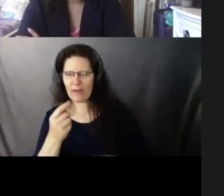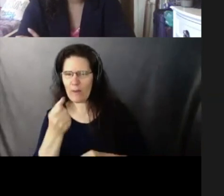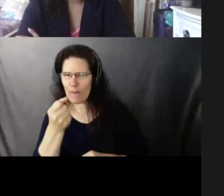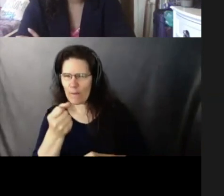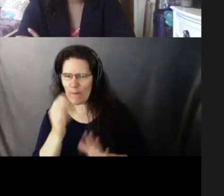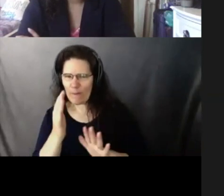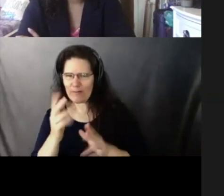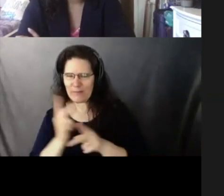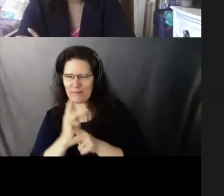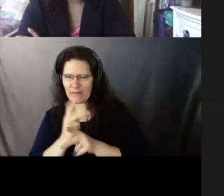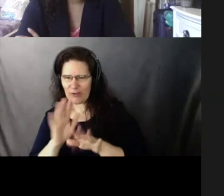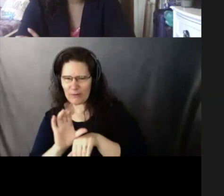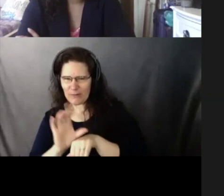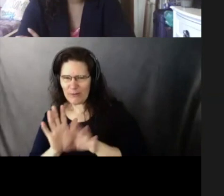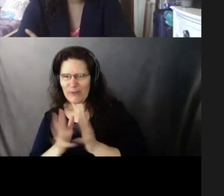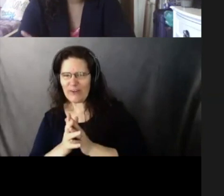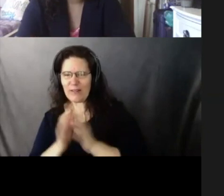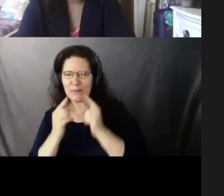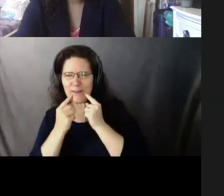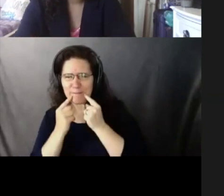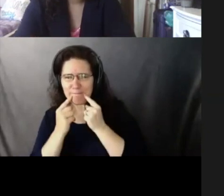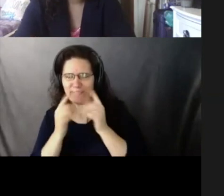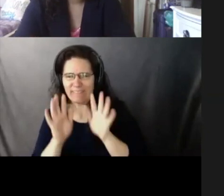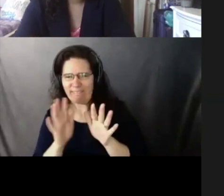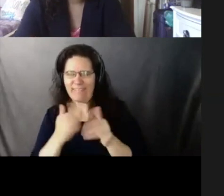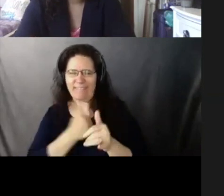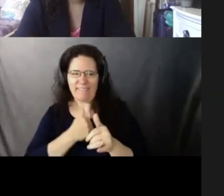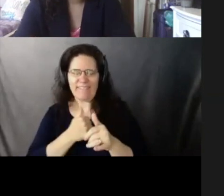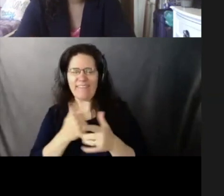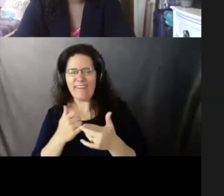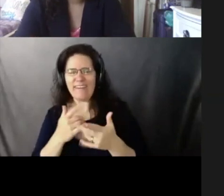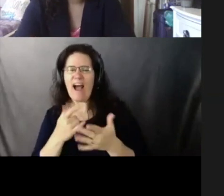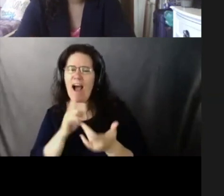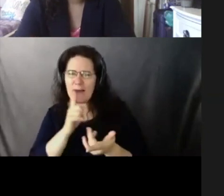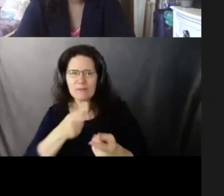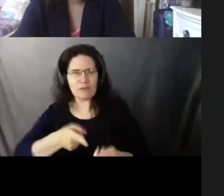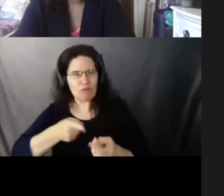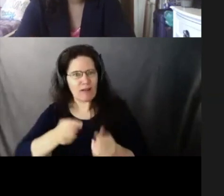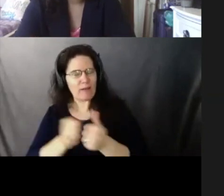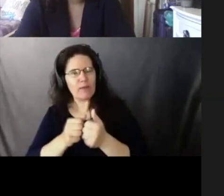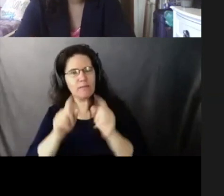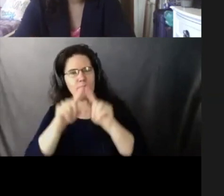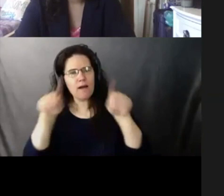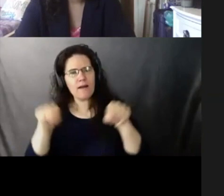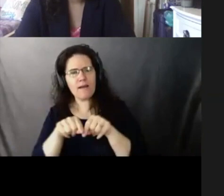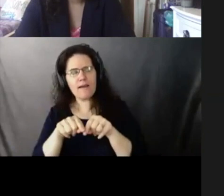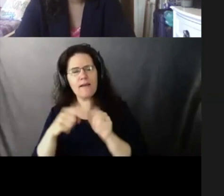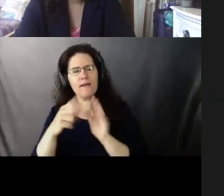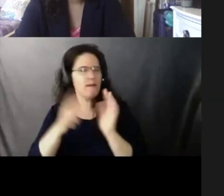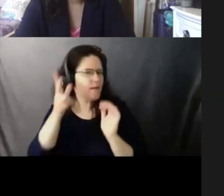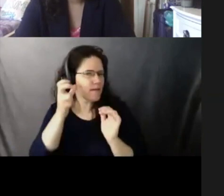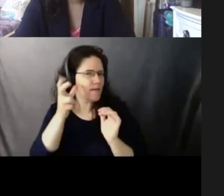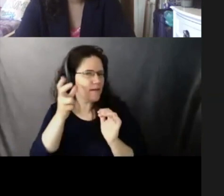Okay. Thank you. Actually, you know what? I'm having some trouble with my screen reader. What question are you asking?